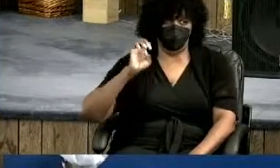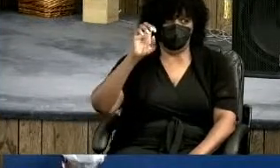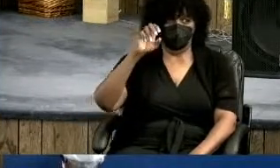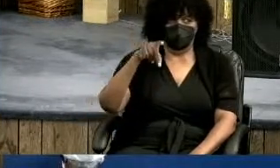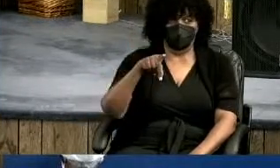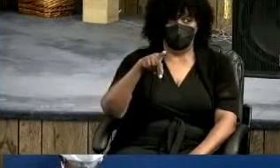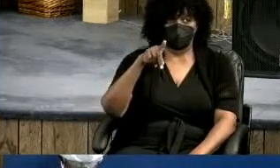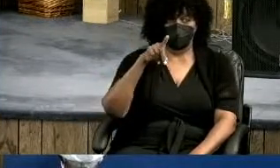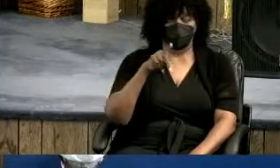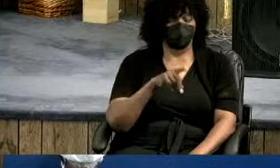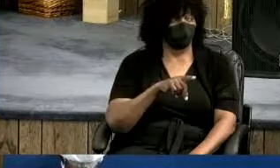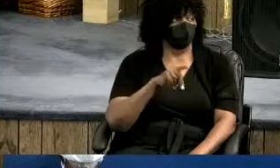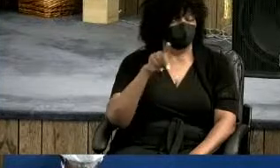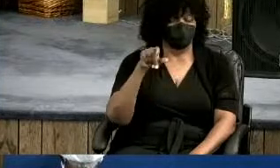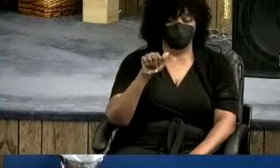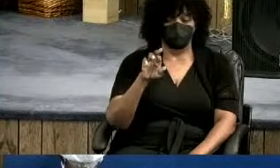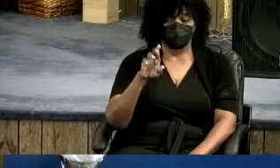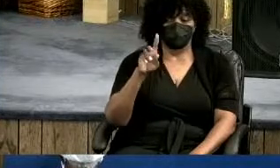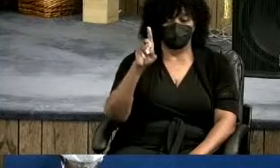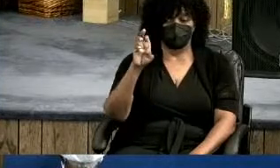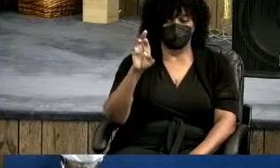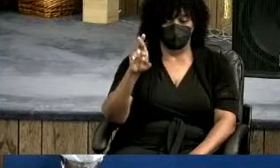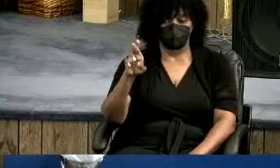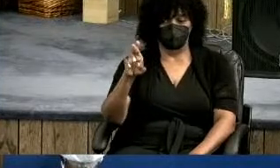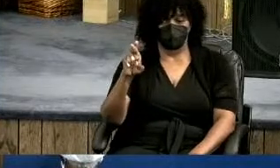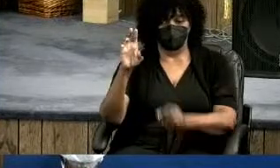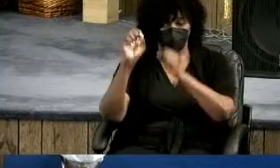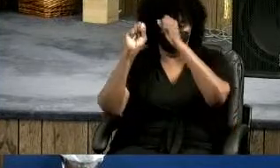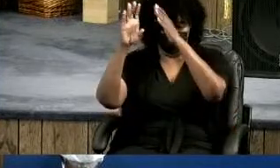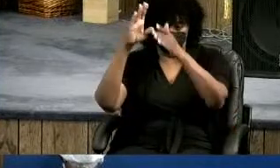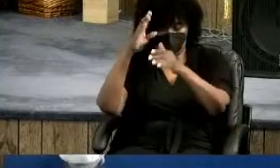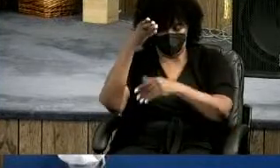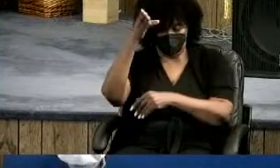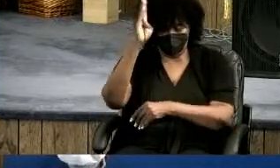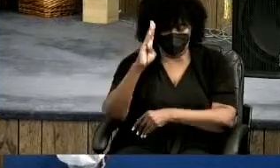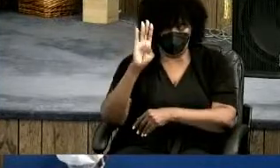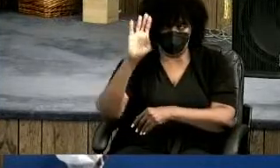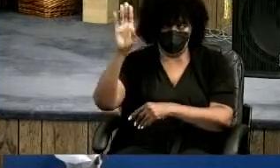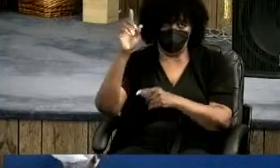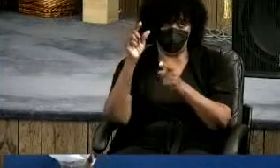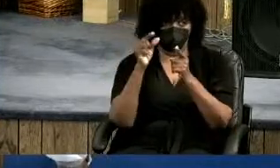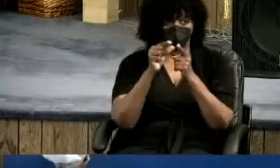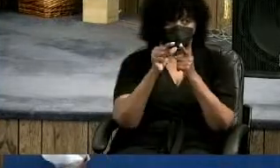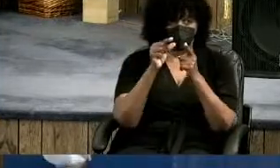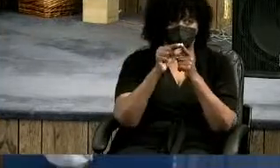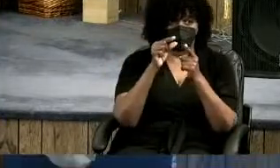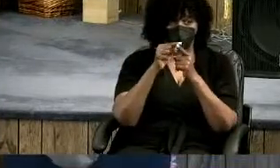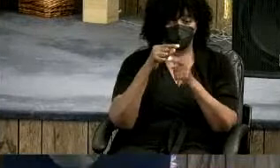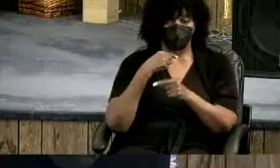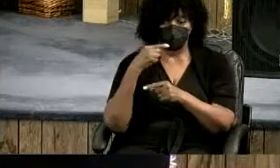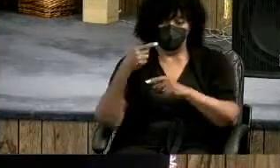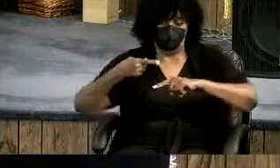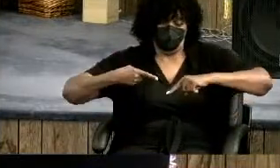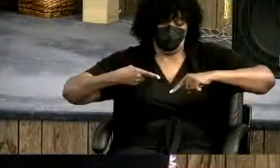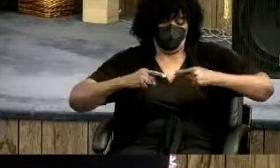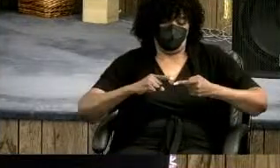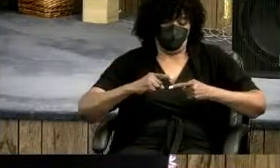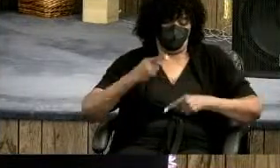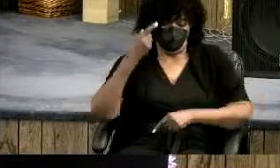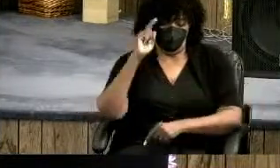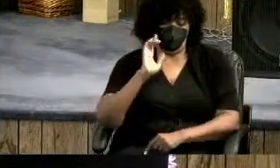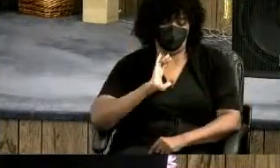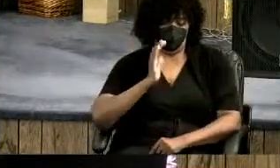bread. Father God, in the name of Jesus, your word tells us you were wounded for our